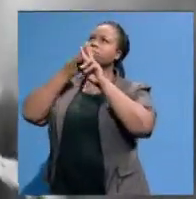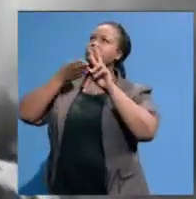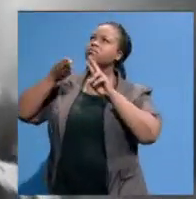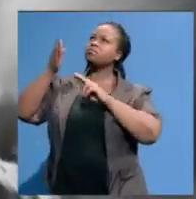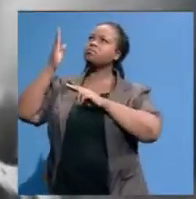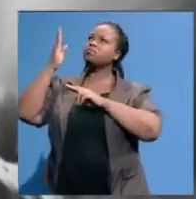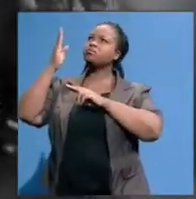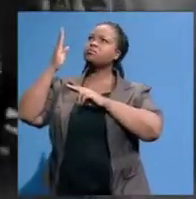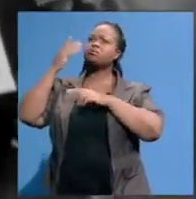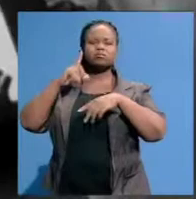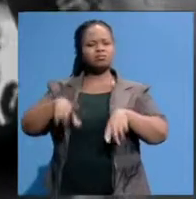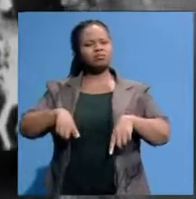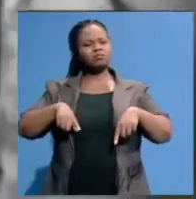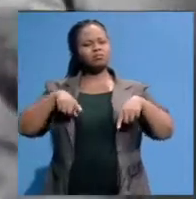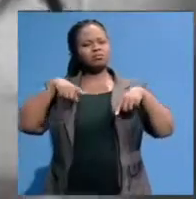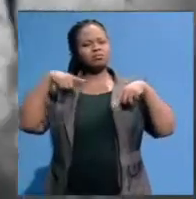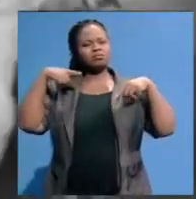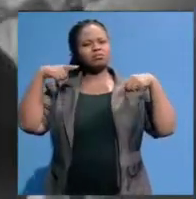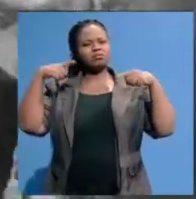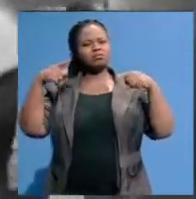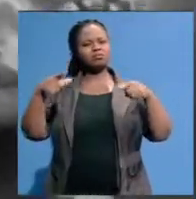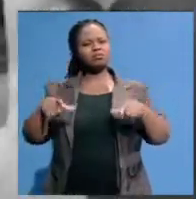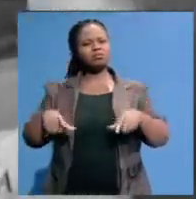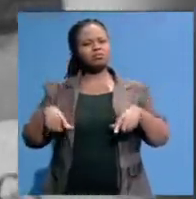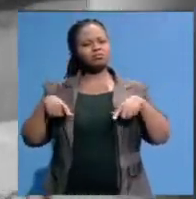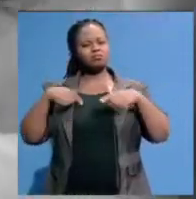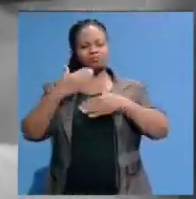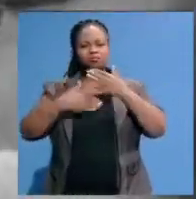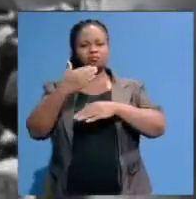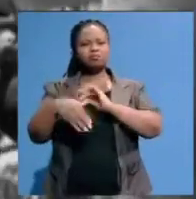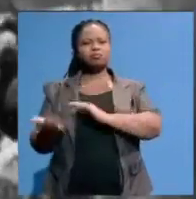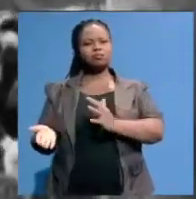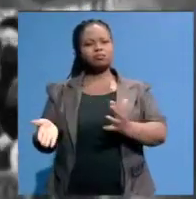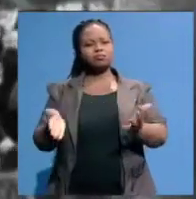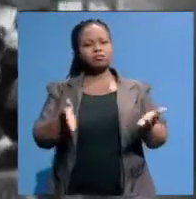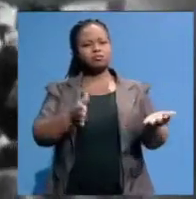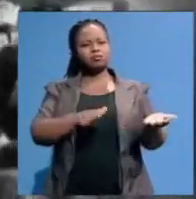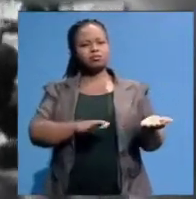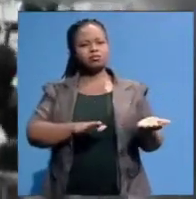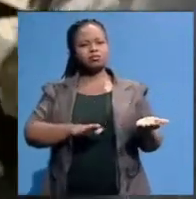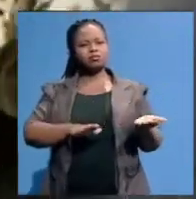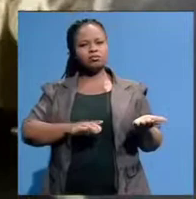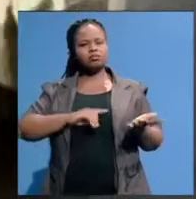phela ubomi busisa uma sewe